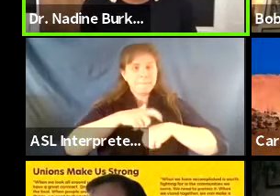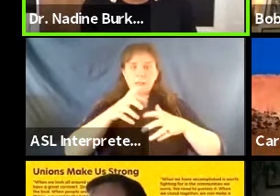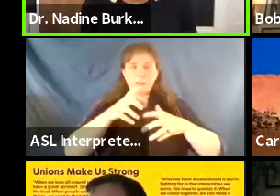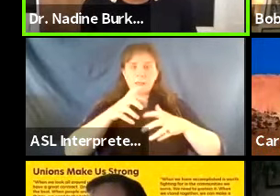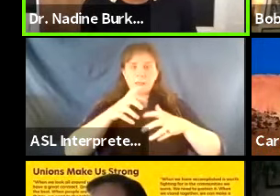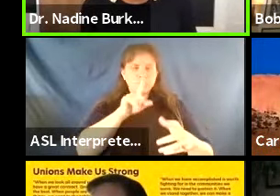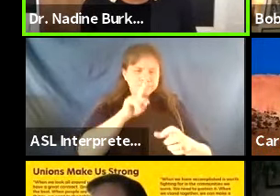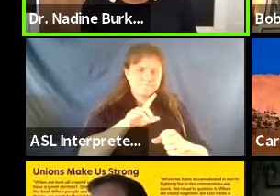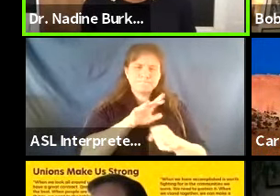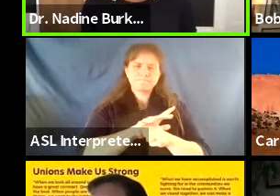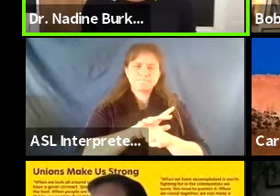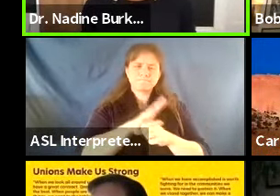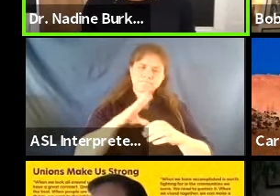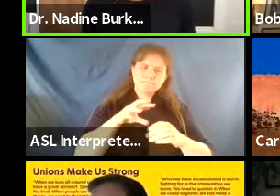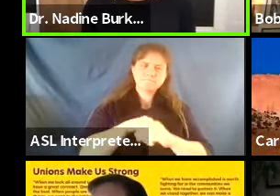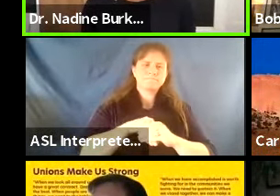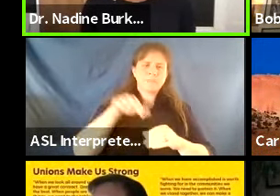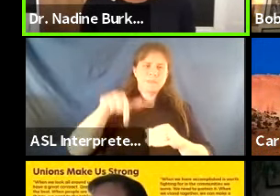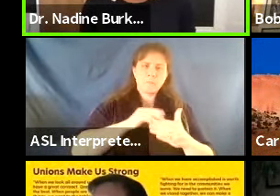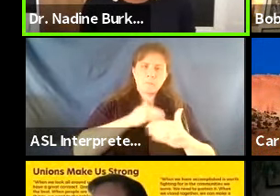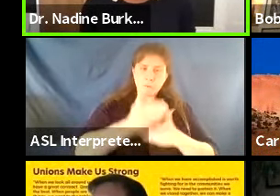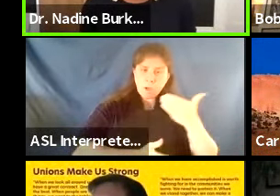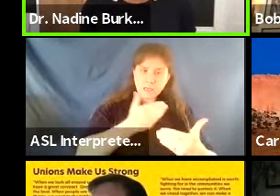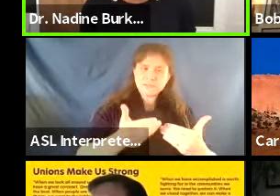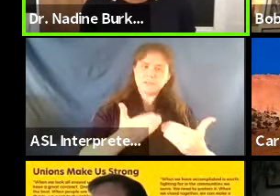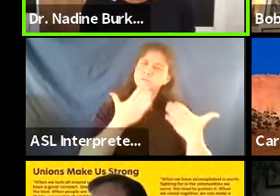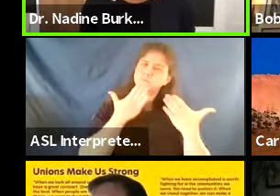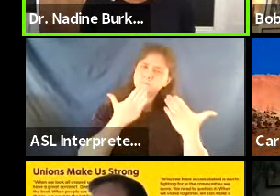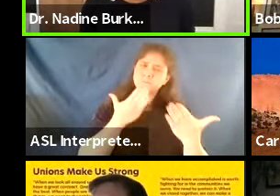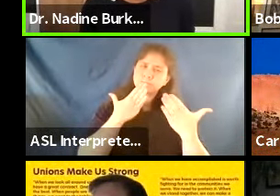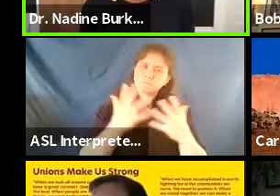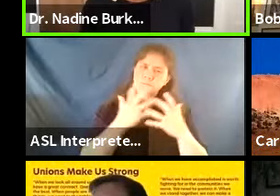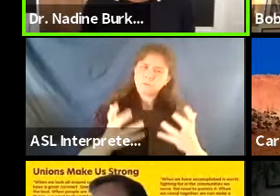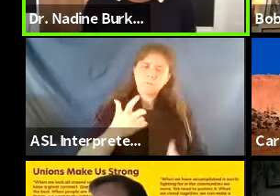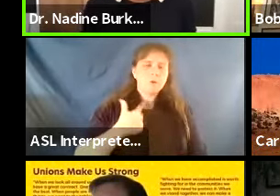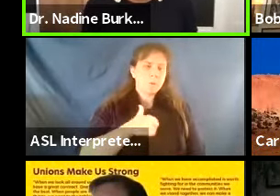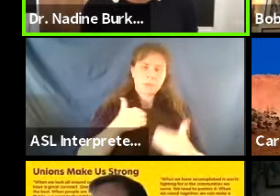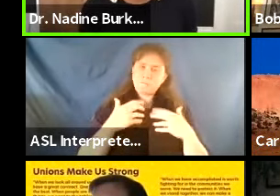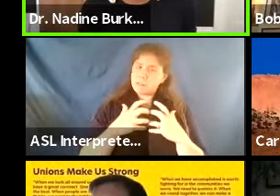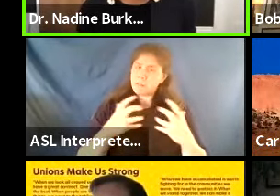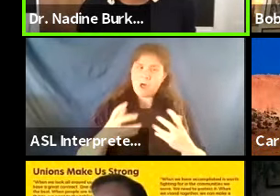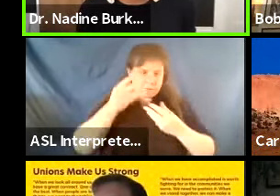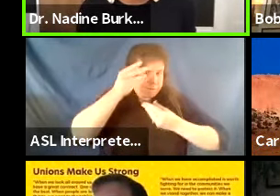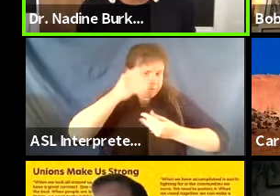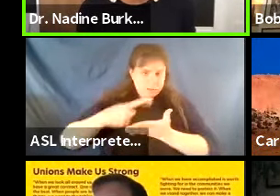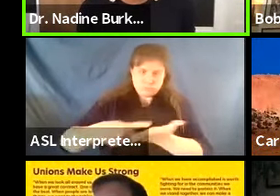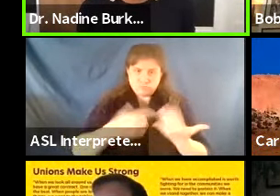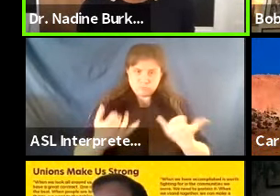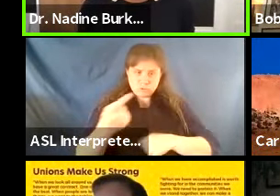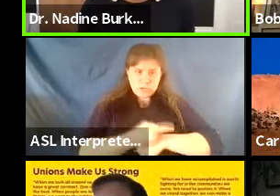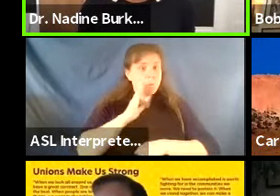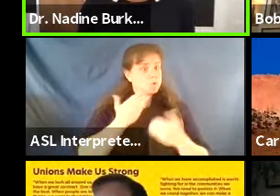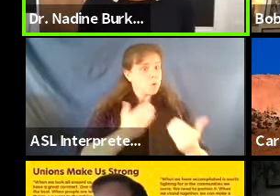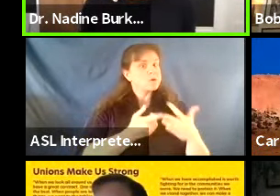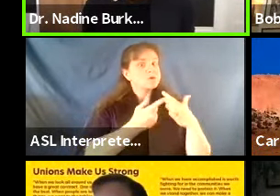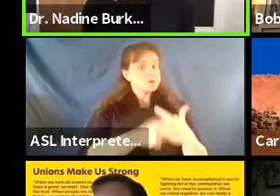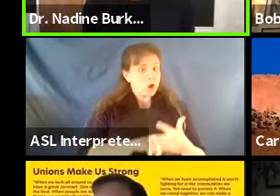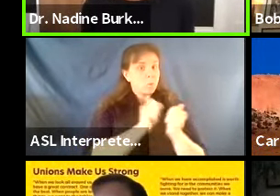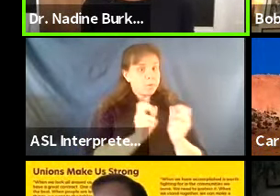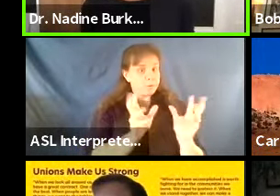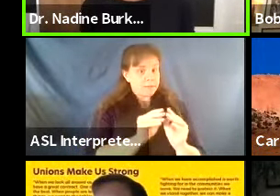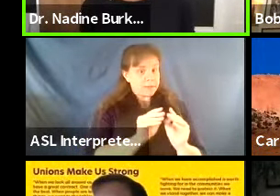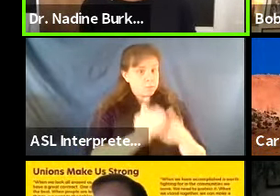commitment into this process, and we're really grateful for you to be here. We've got lots to cover today, so we'll move right into our meeting process.